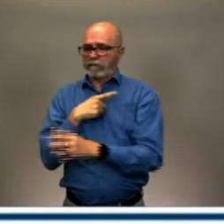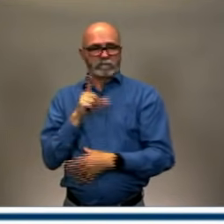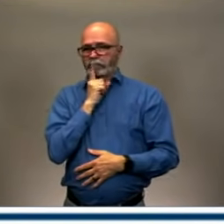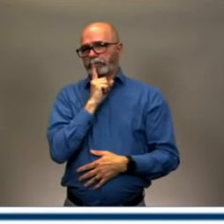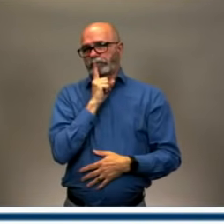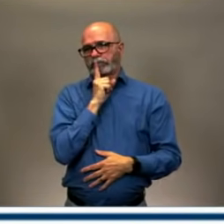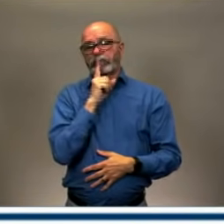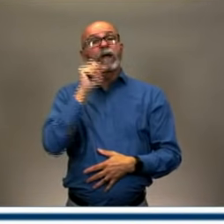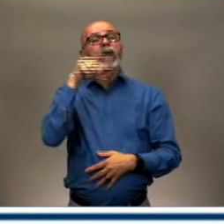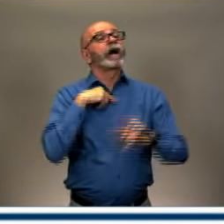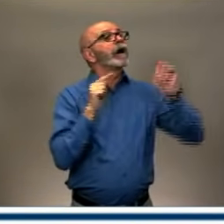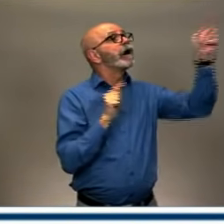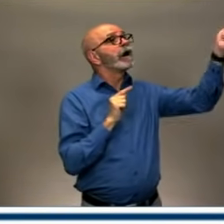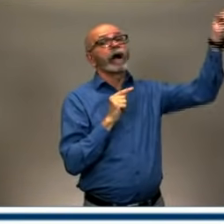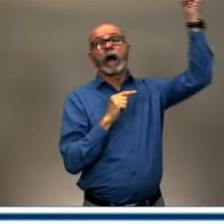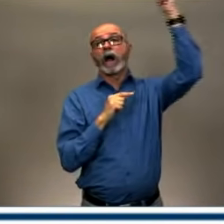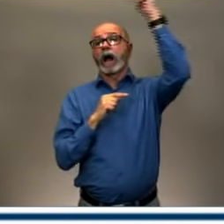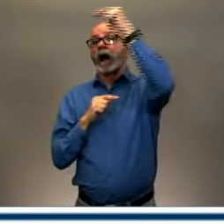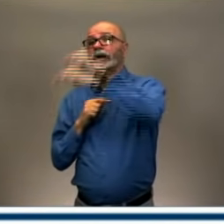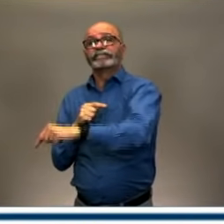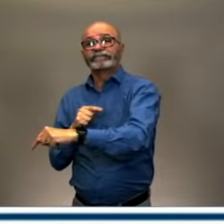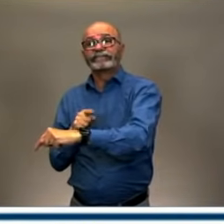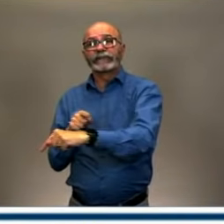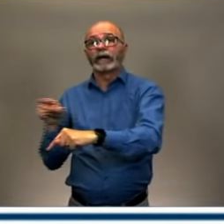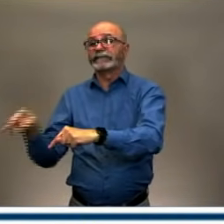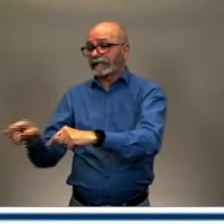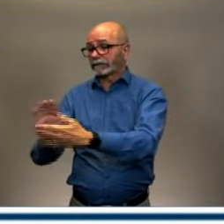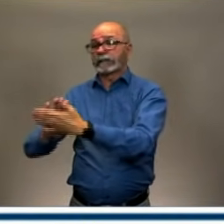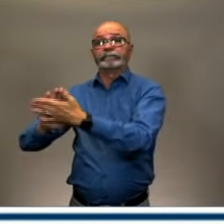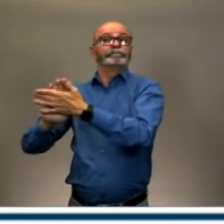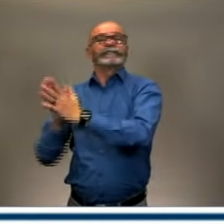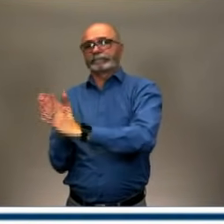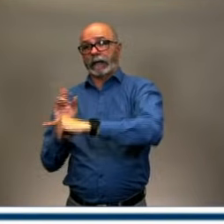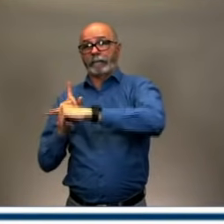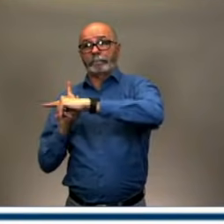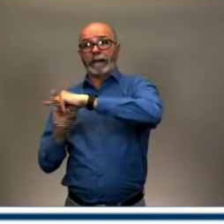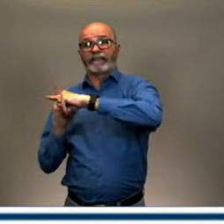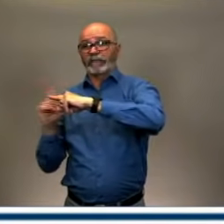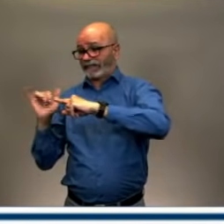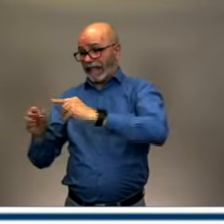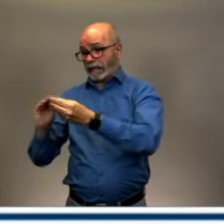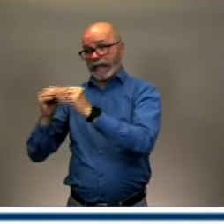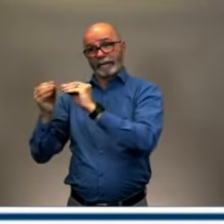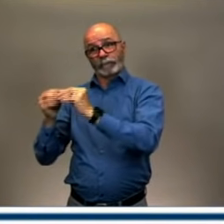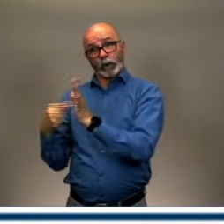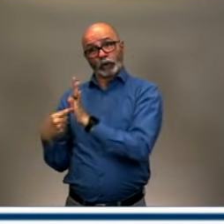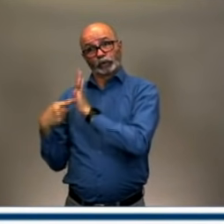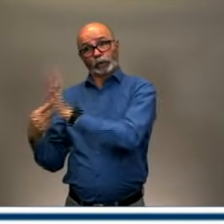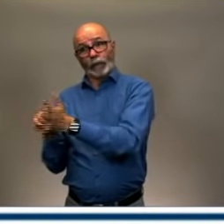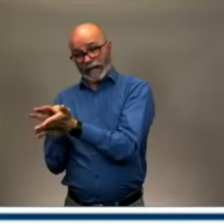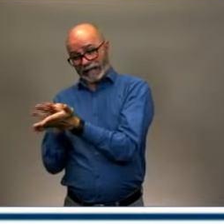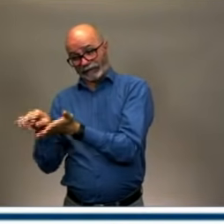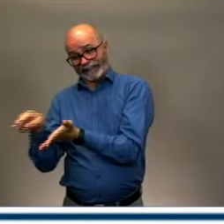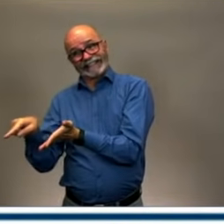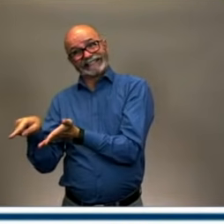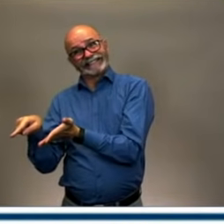that over to that province, and it's included in their numbers. Next question will go to Victoria Walton with The